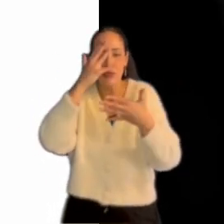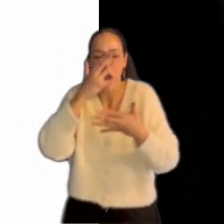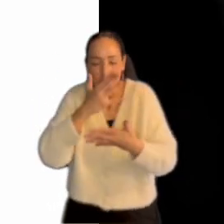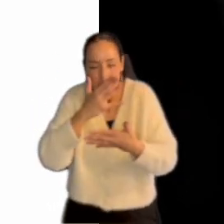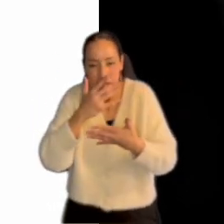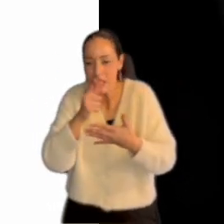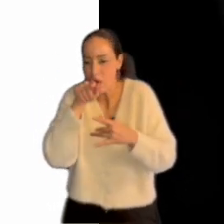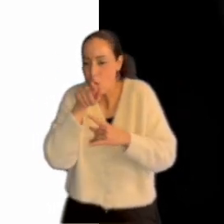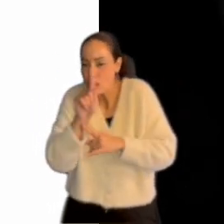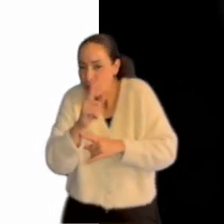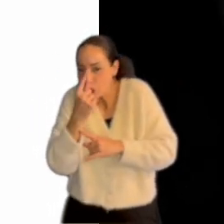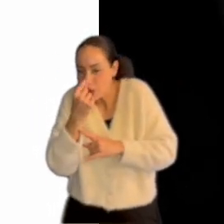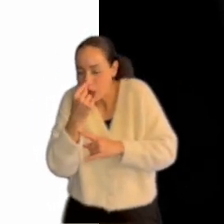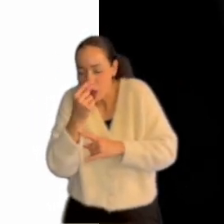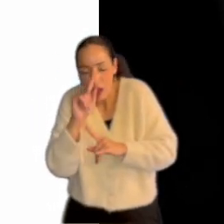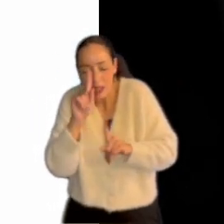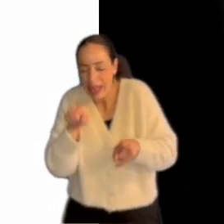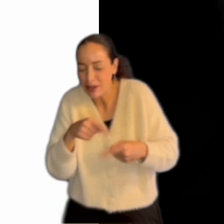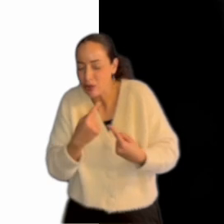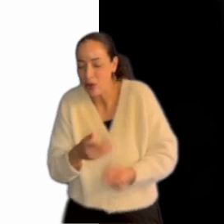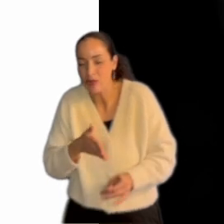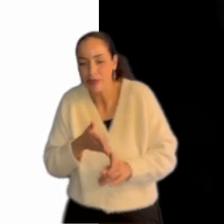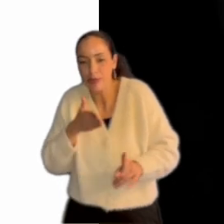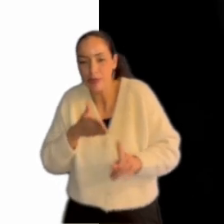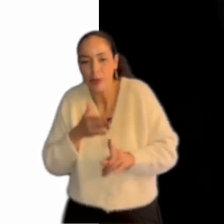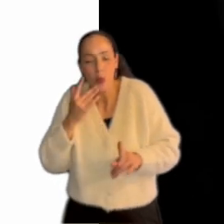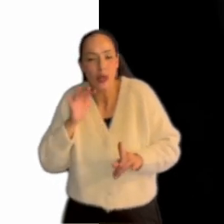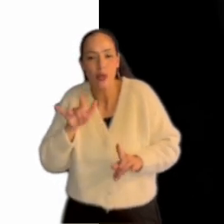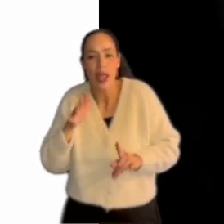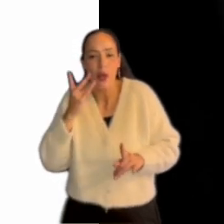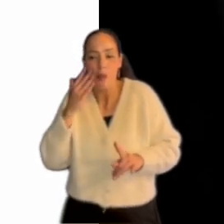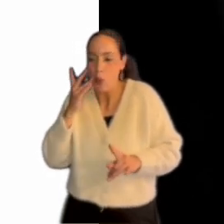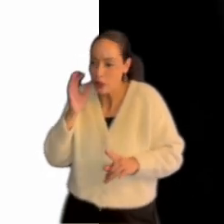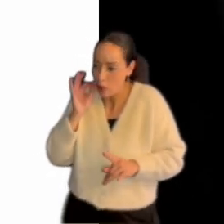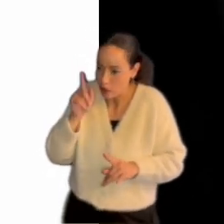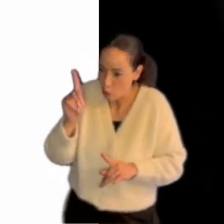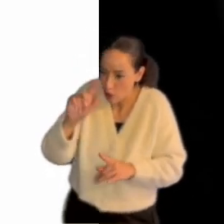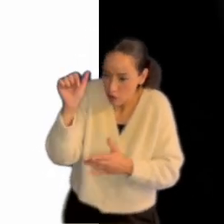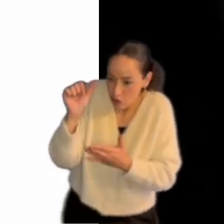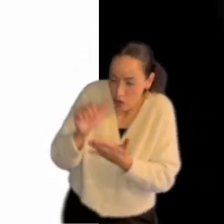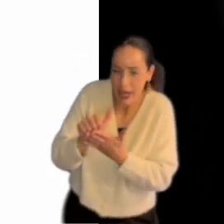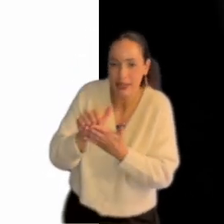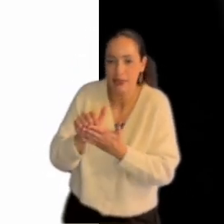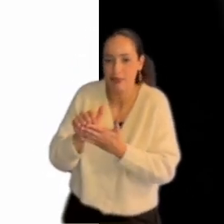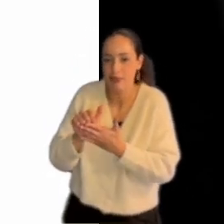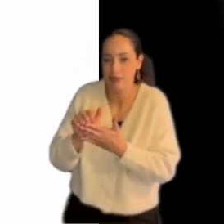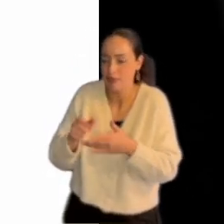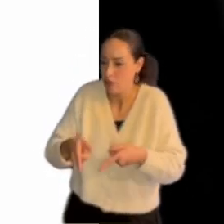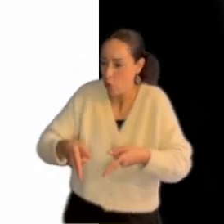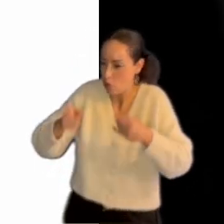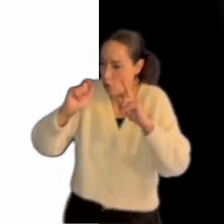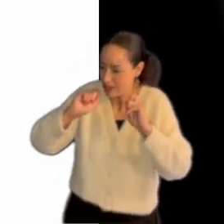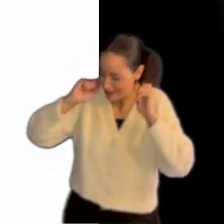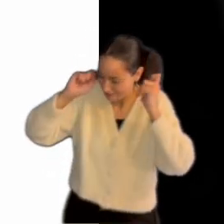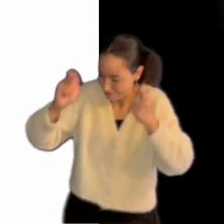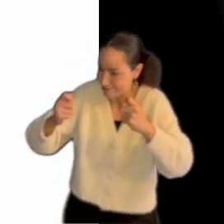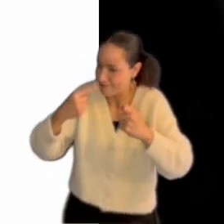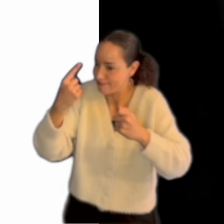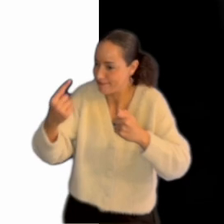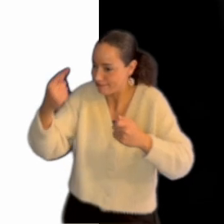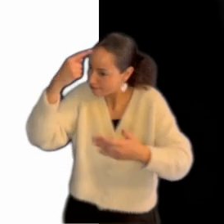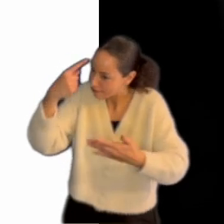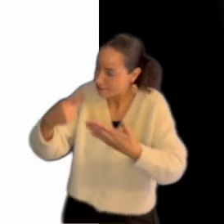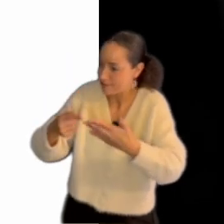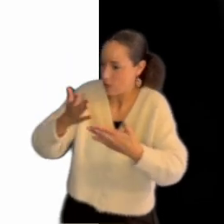to determine what they want and need, and when we accompany them on their journey to reconnect with those people, places, activities and communities of